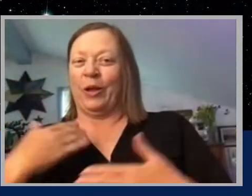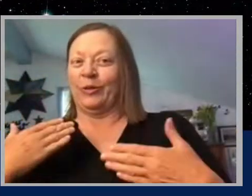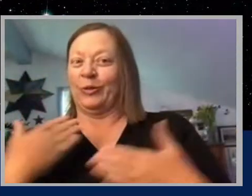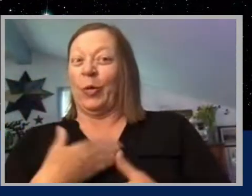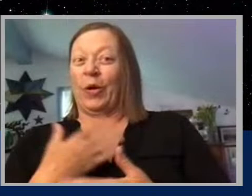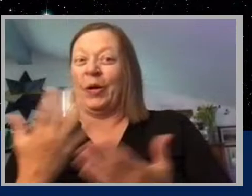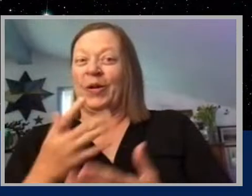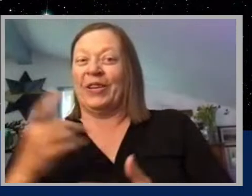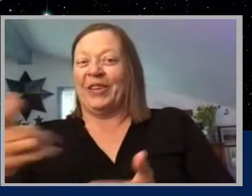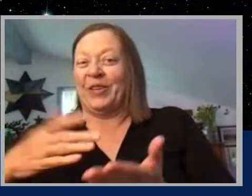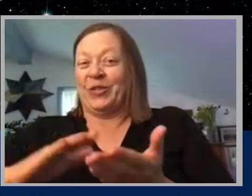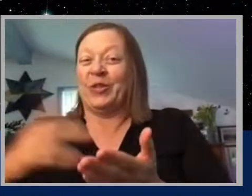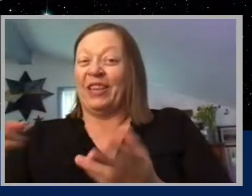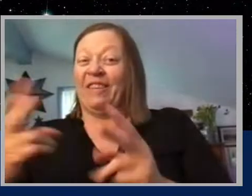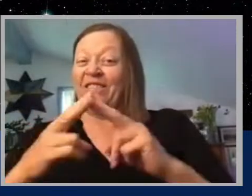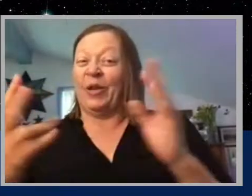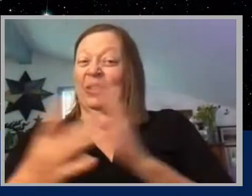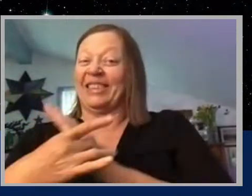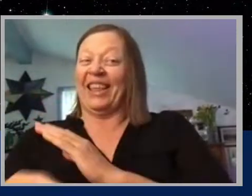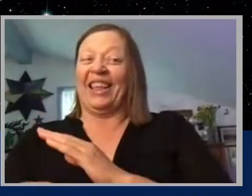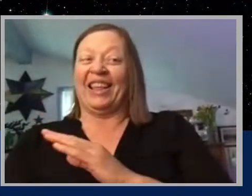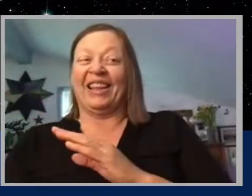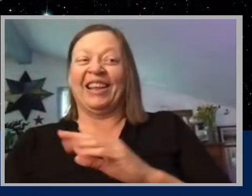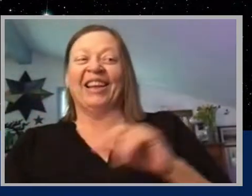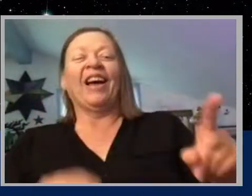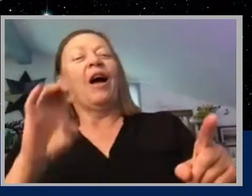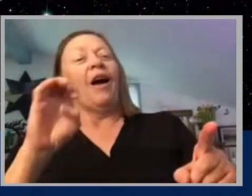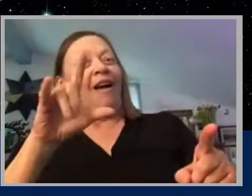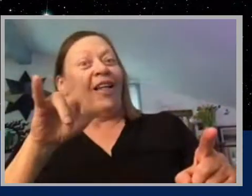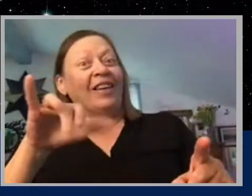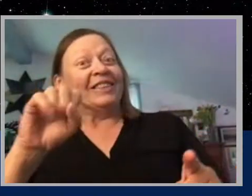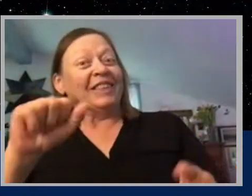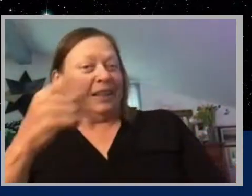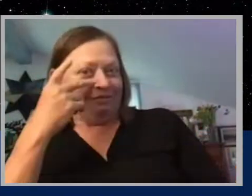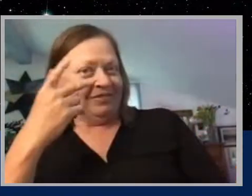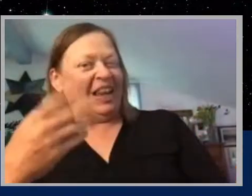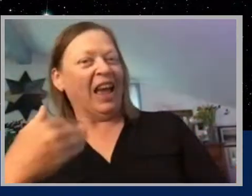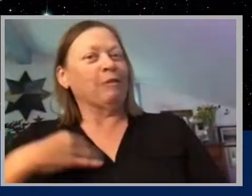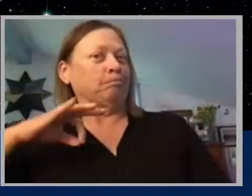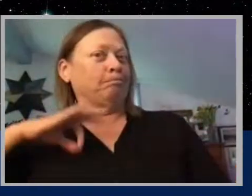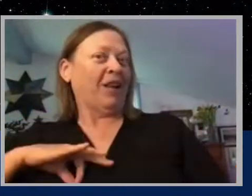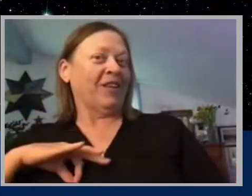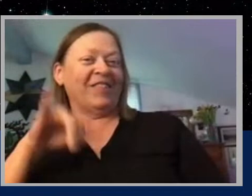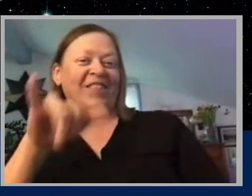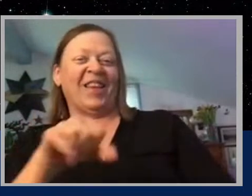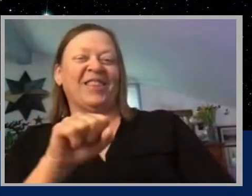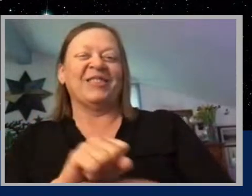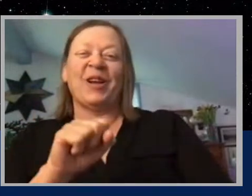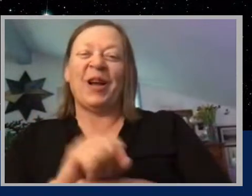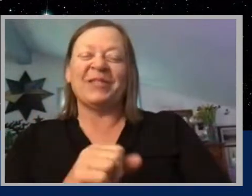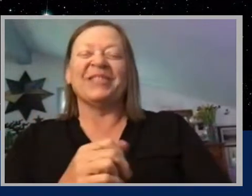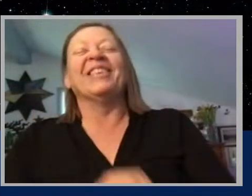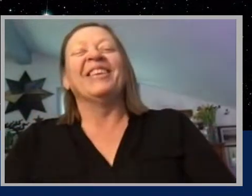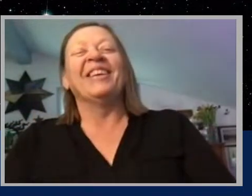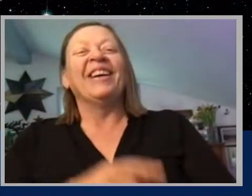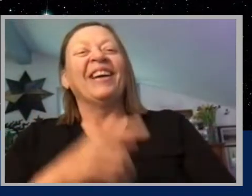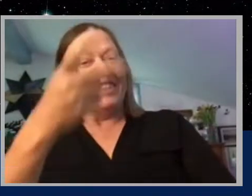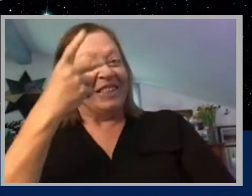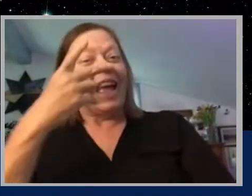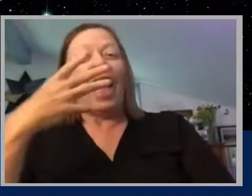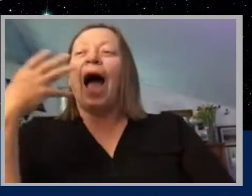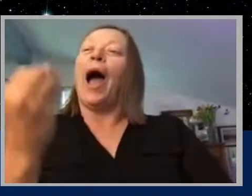do. These little perks that you don't even think about, The little perks. It's like going out to dinner on the recovery